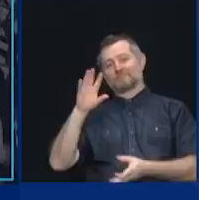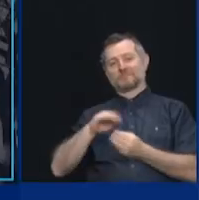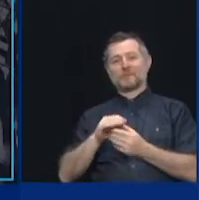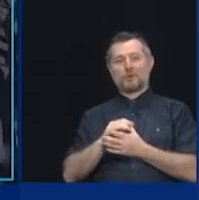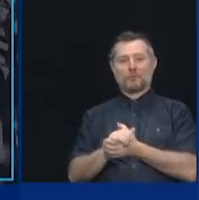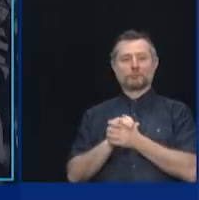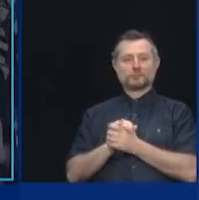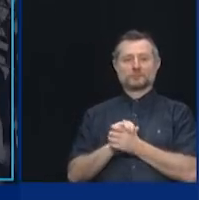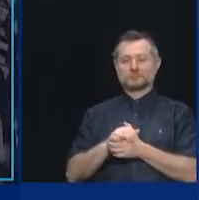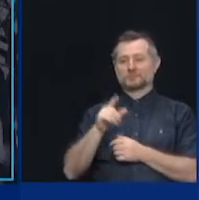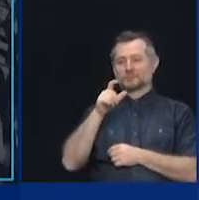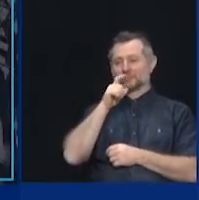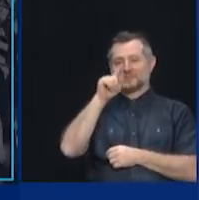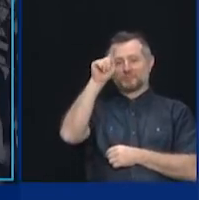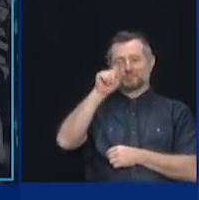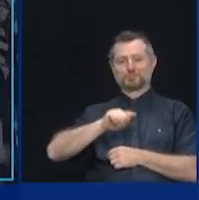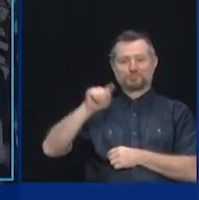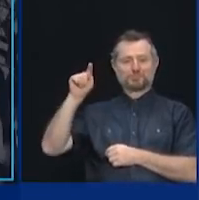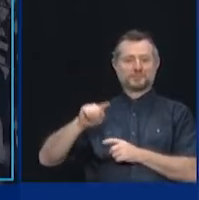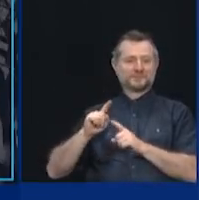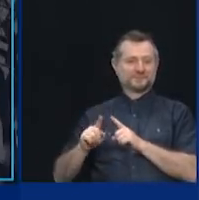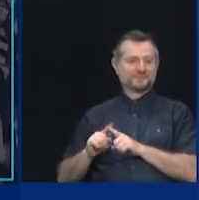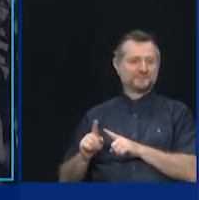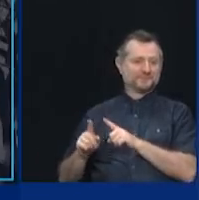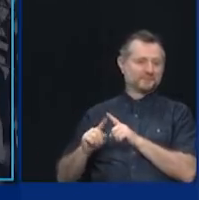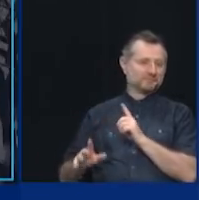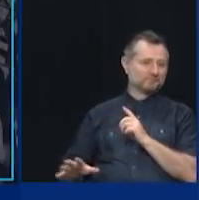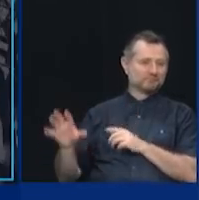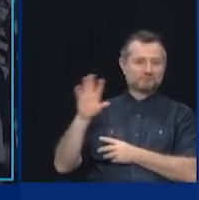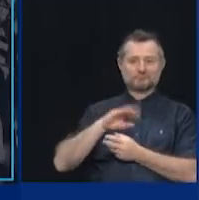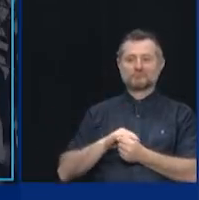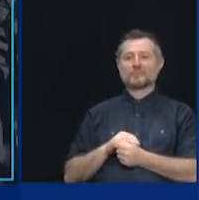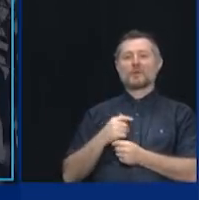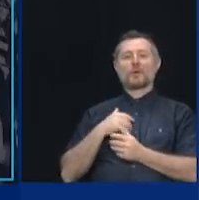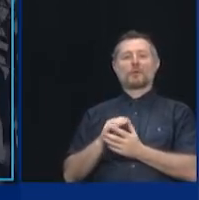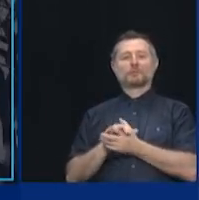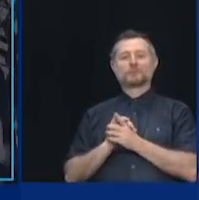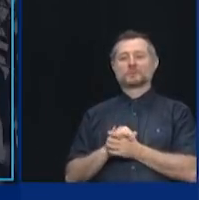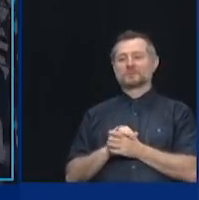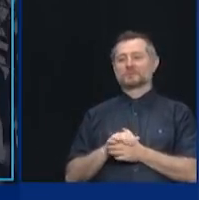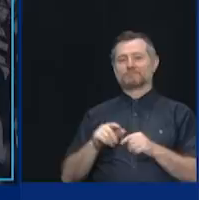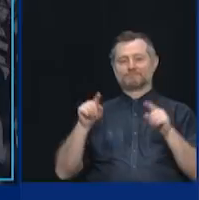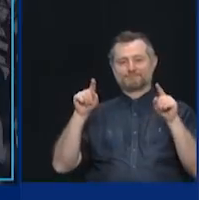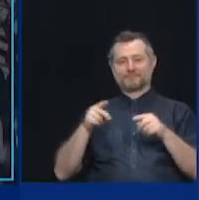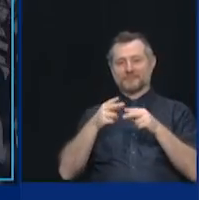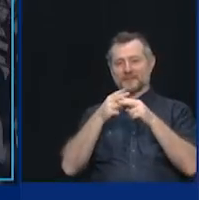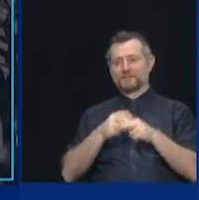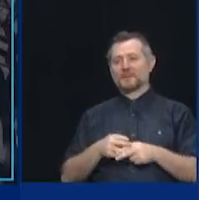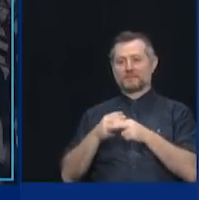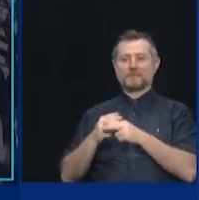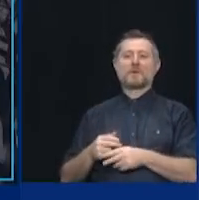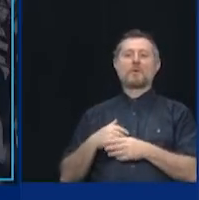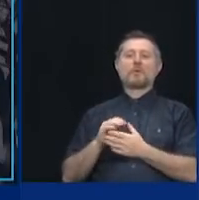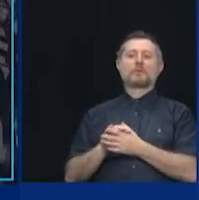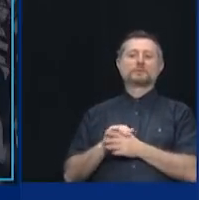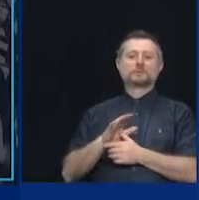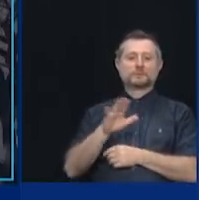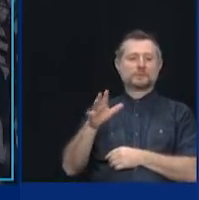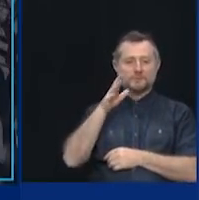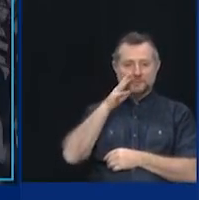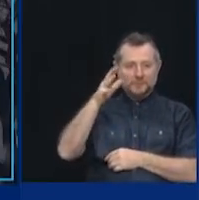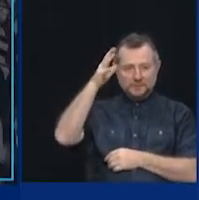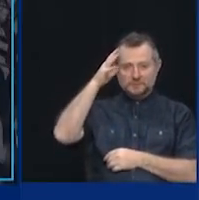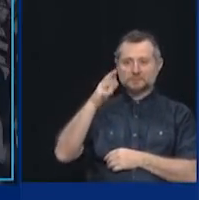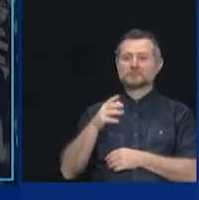all across the state. We congratulate them. We congratulate their parents who are saying,